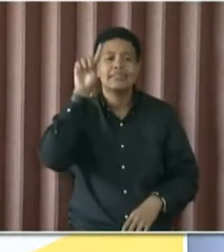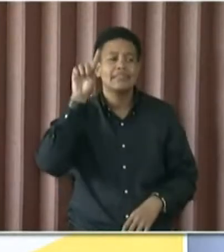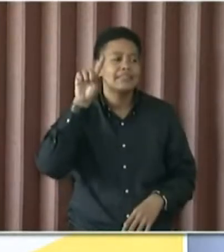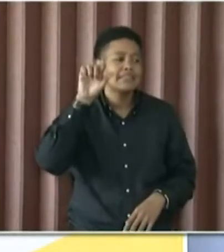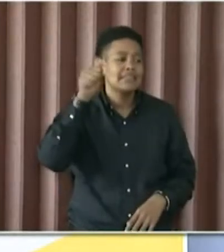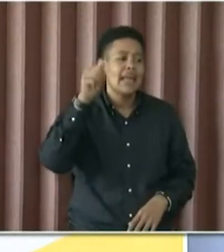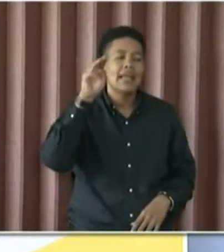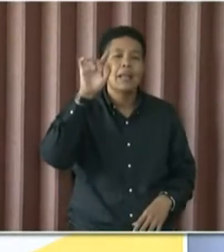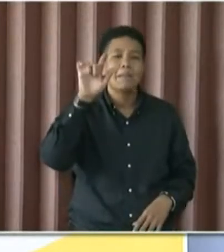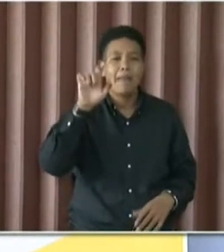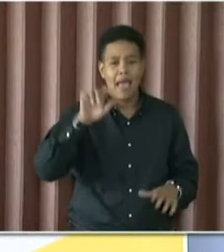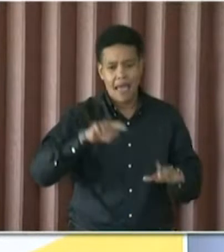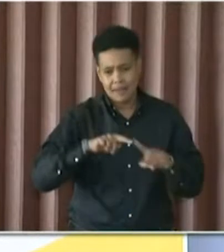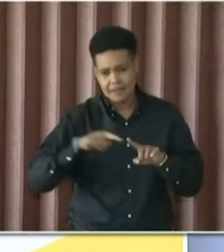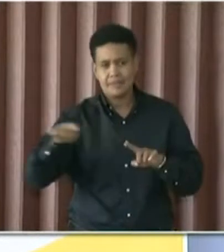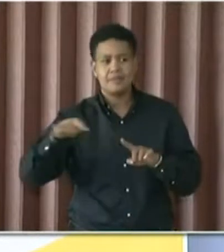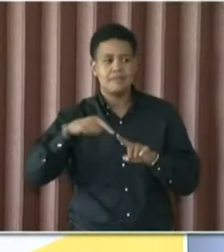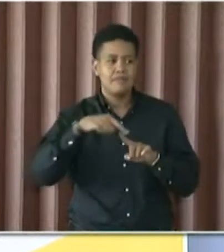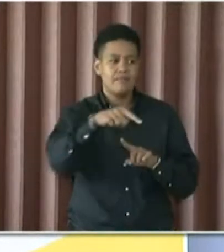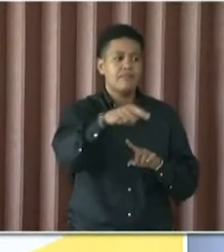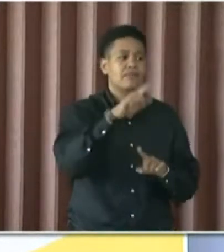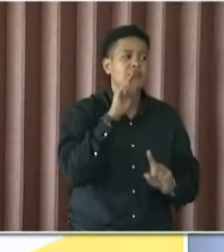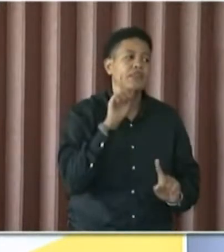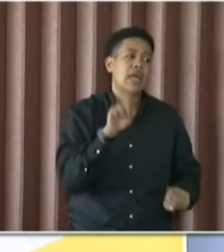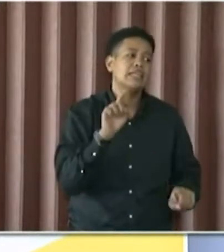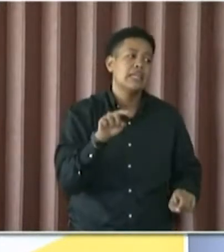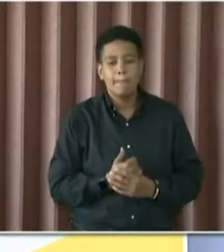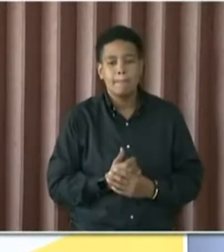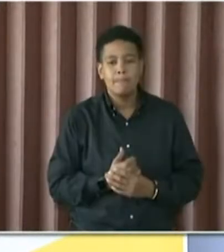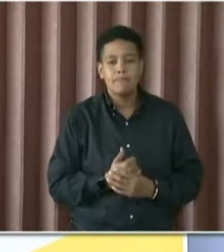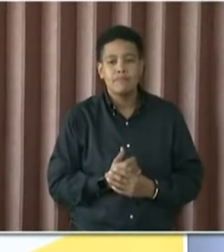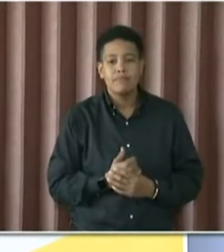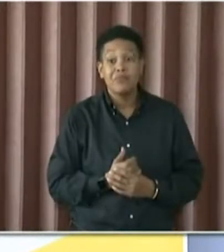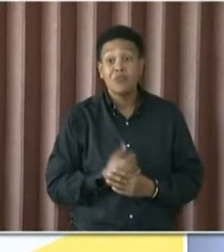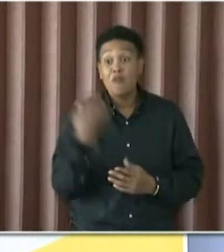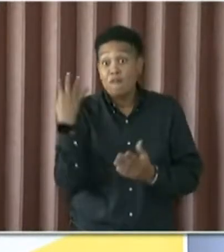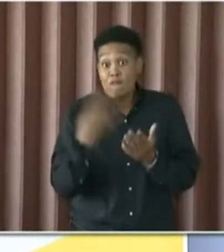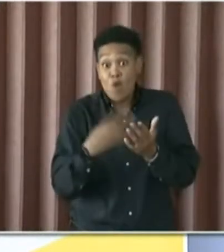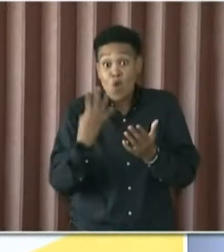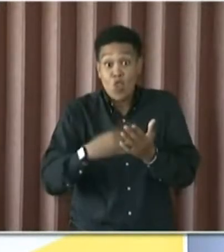10-mile radius of their attending primary schools.